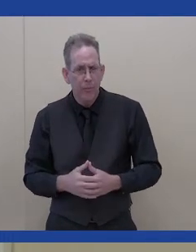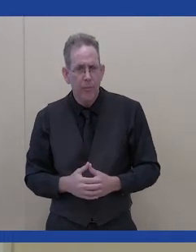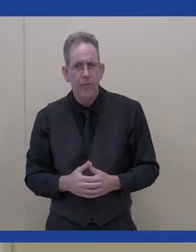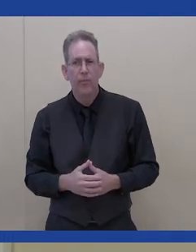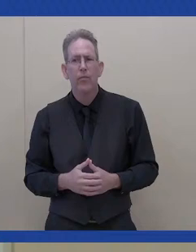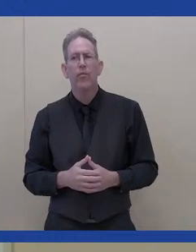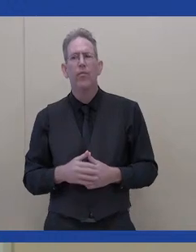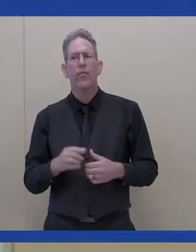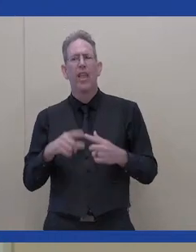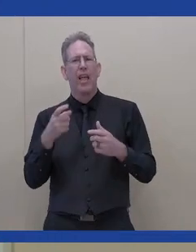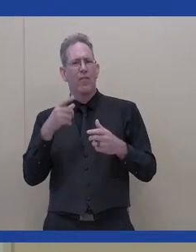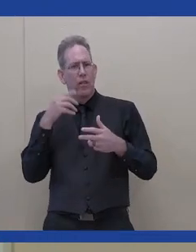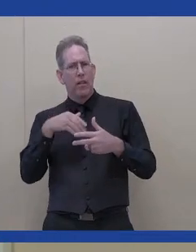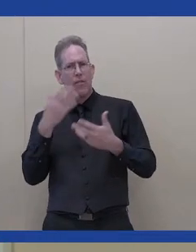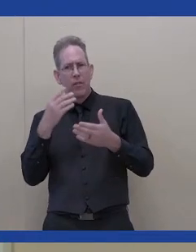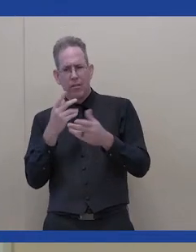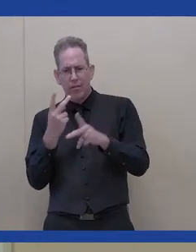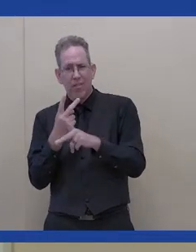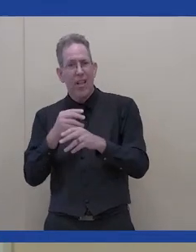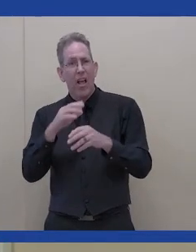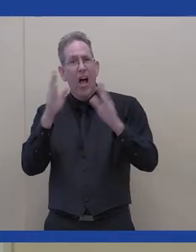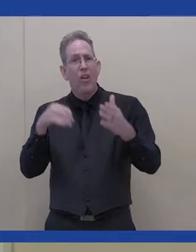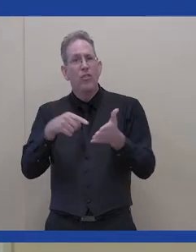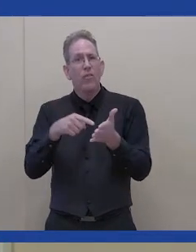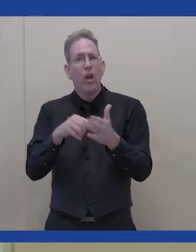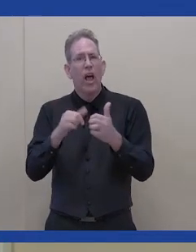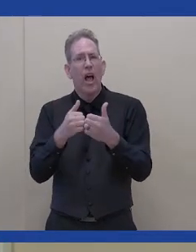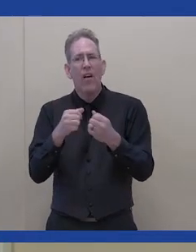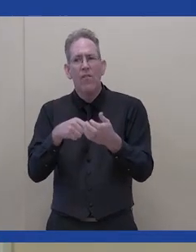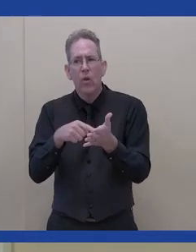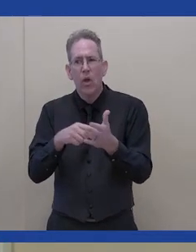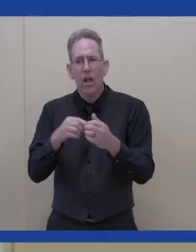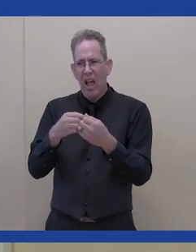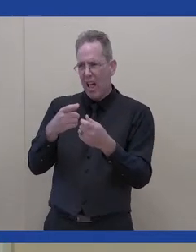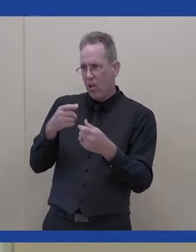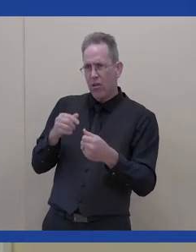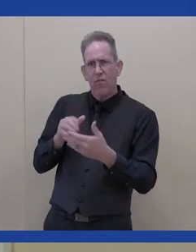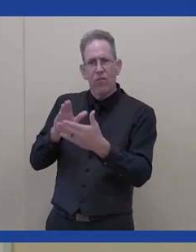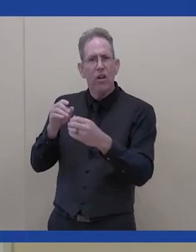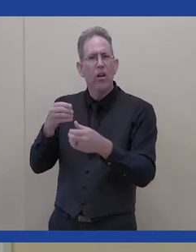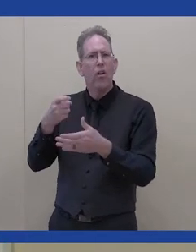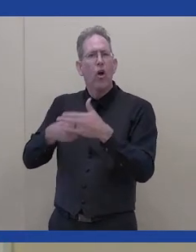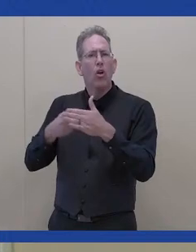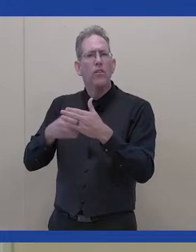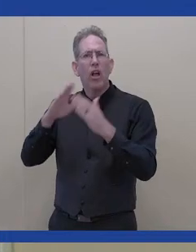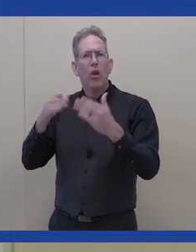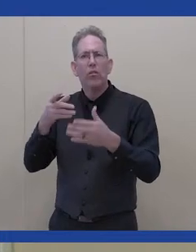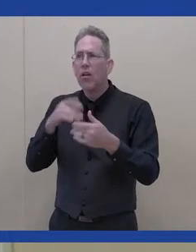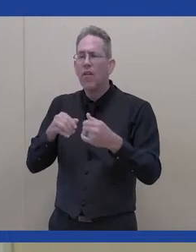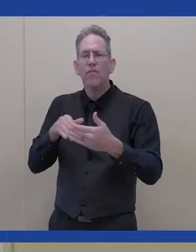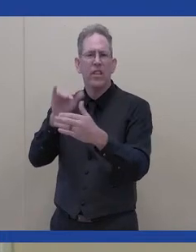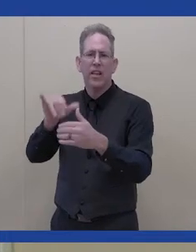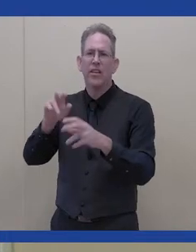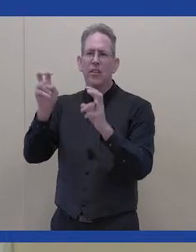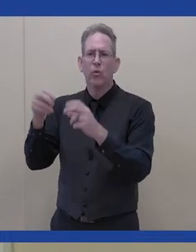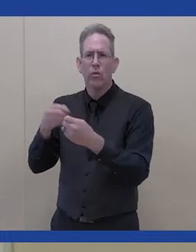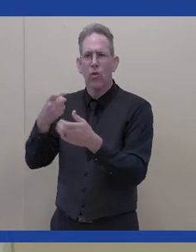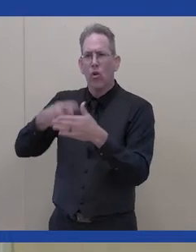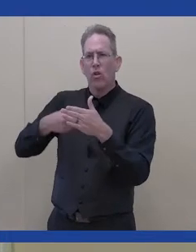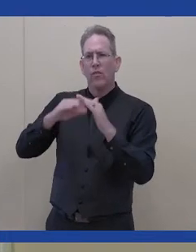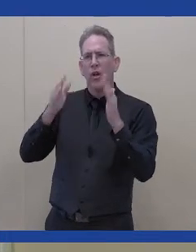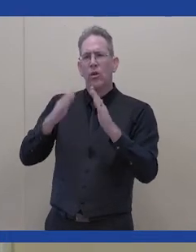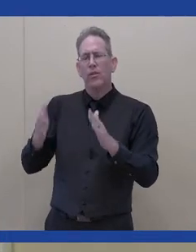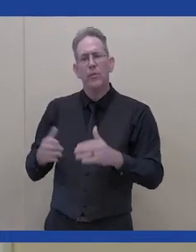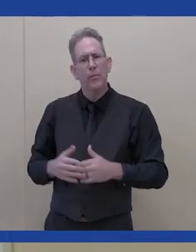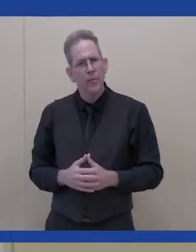affordability and the availability of safe and stable housing. And at the same time, we are headed into a budget year that will require